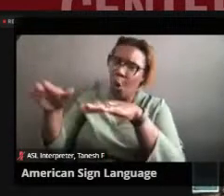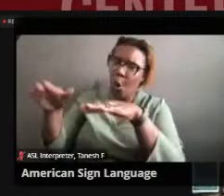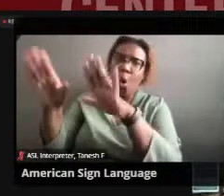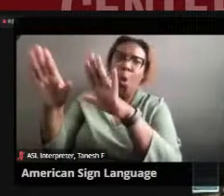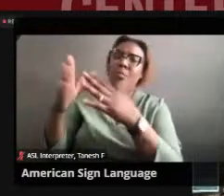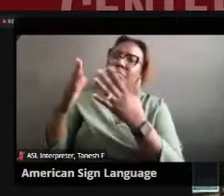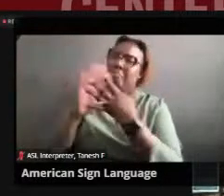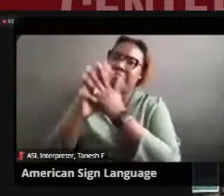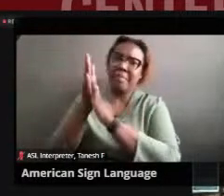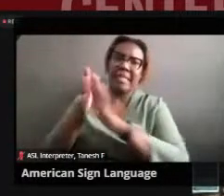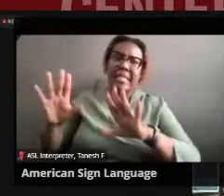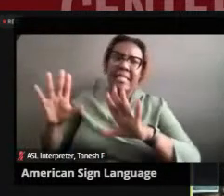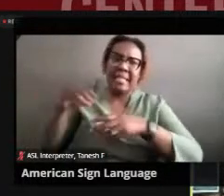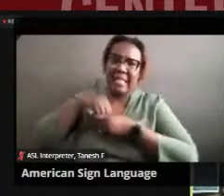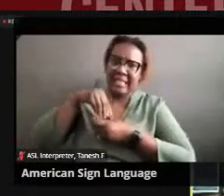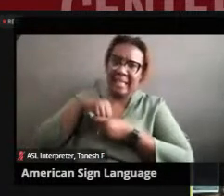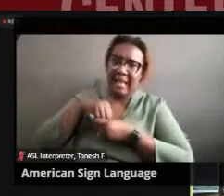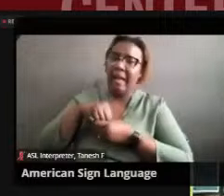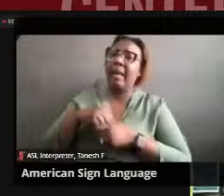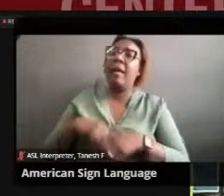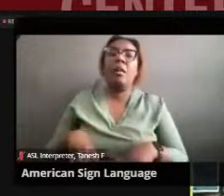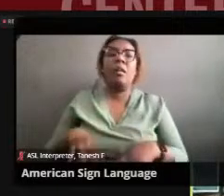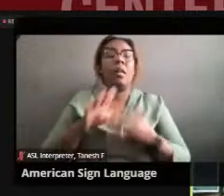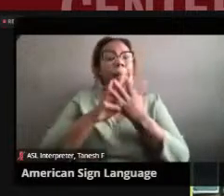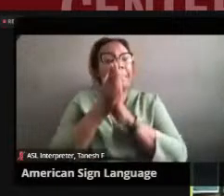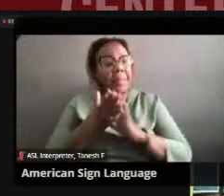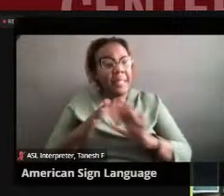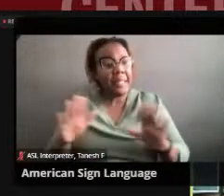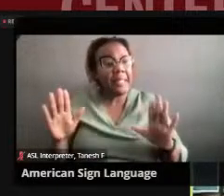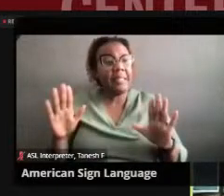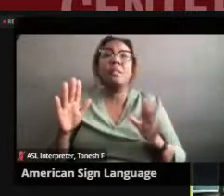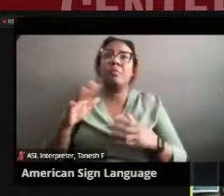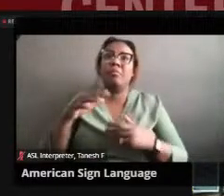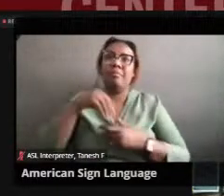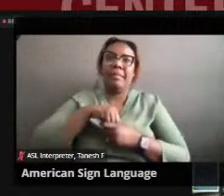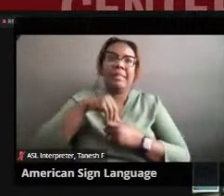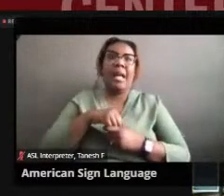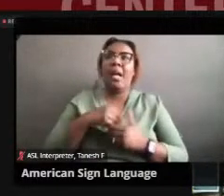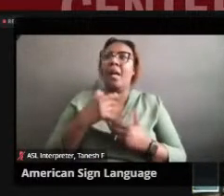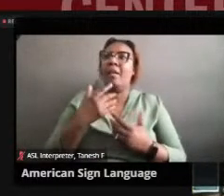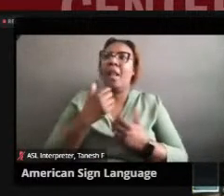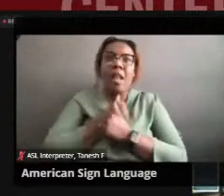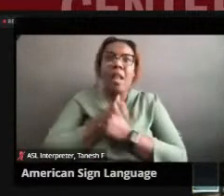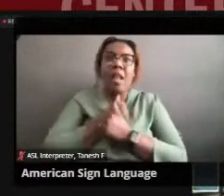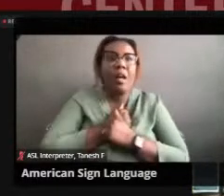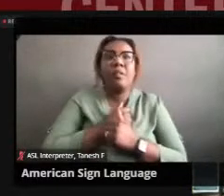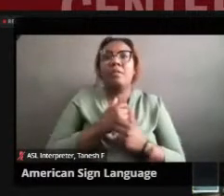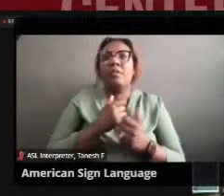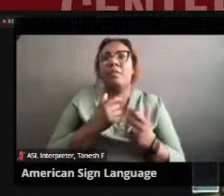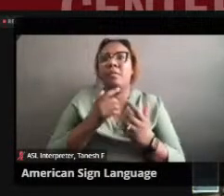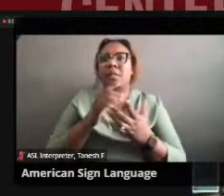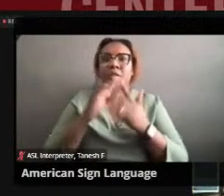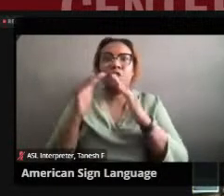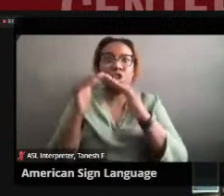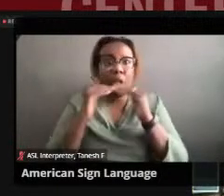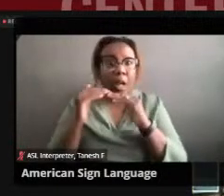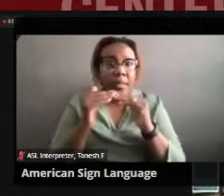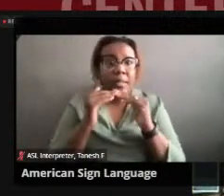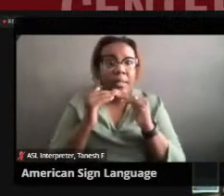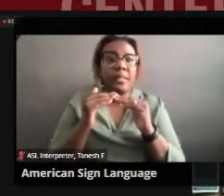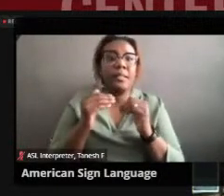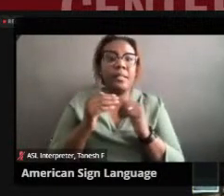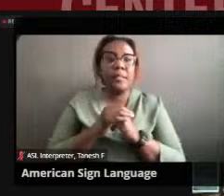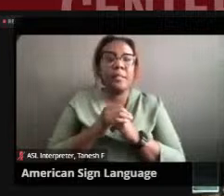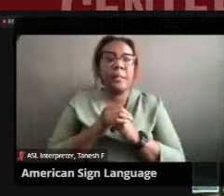Christ. A peace of love. A peace of justice. But it is